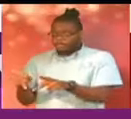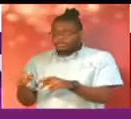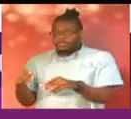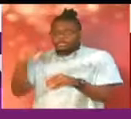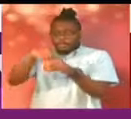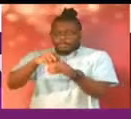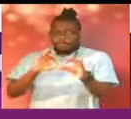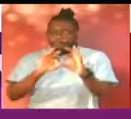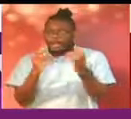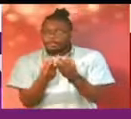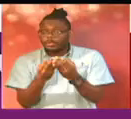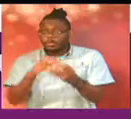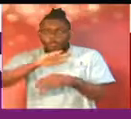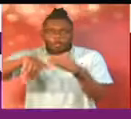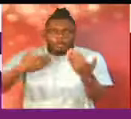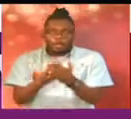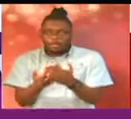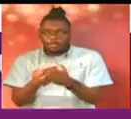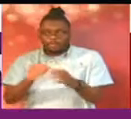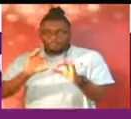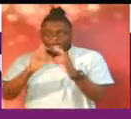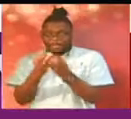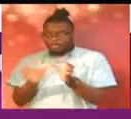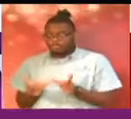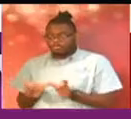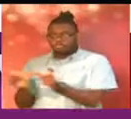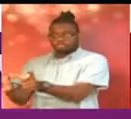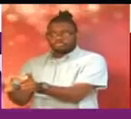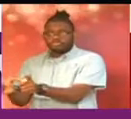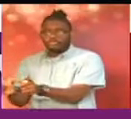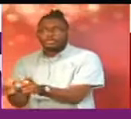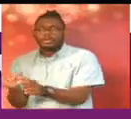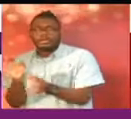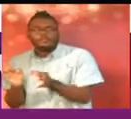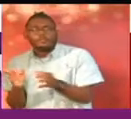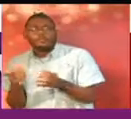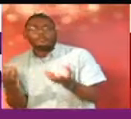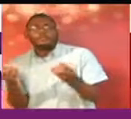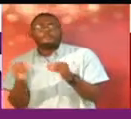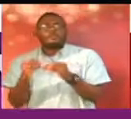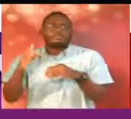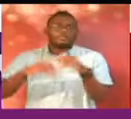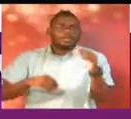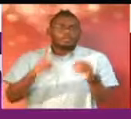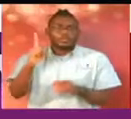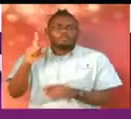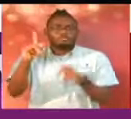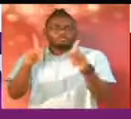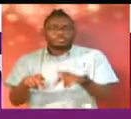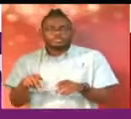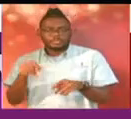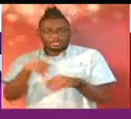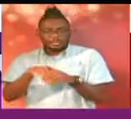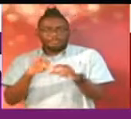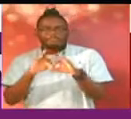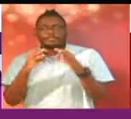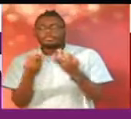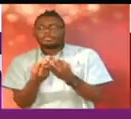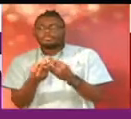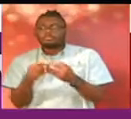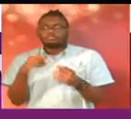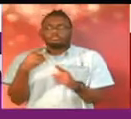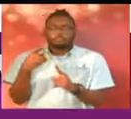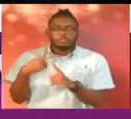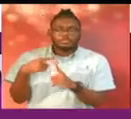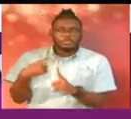put in quarantine if there are multiple positives or if the positive case turns symptomatic? Just wanted to get